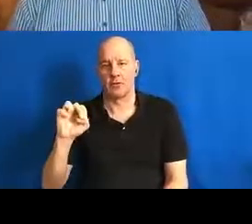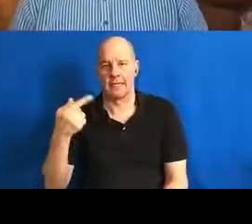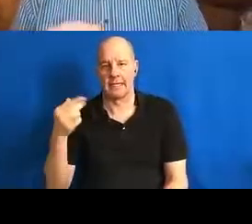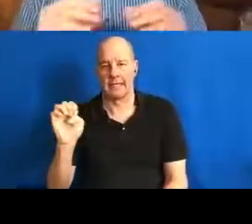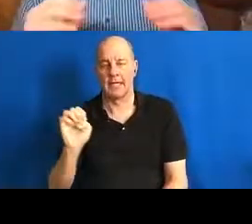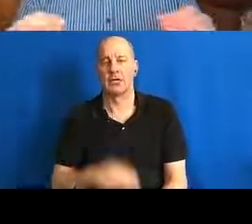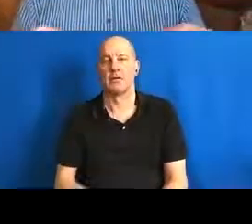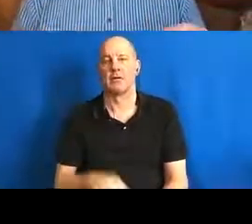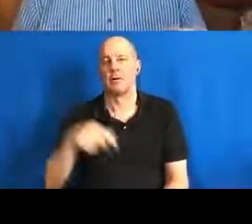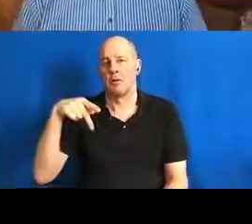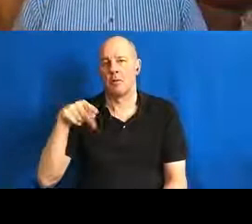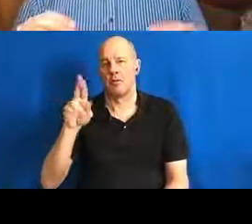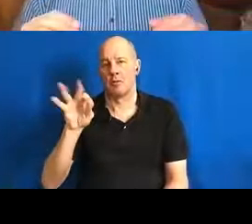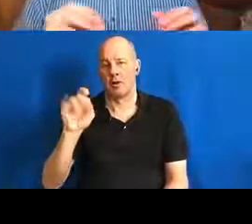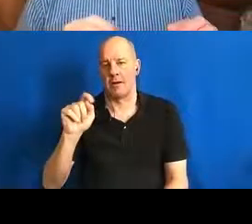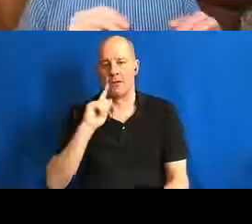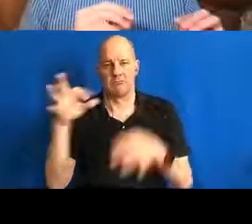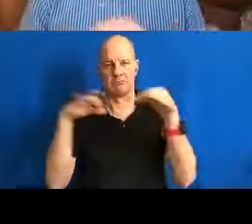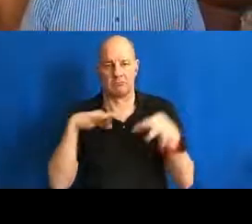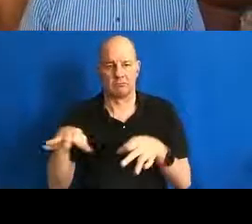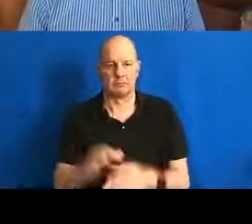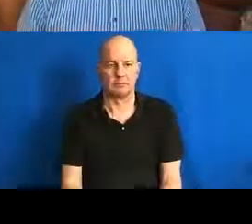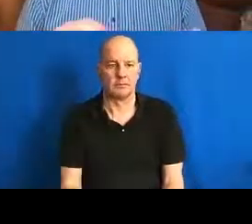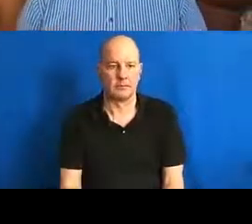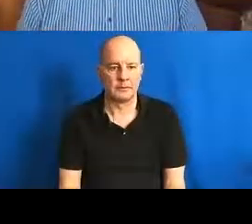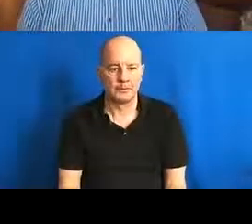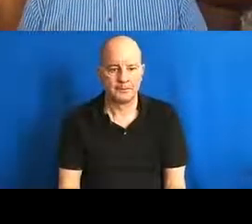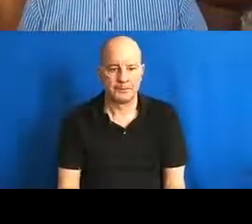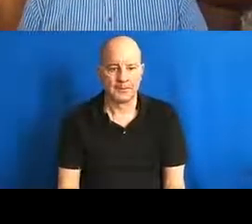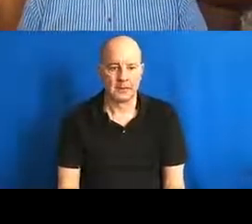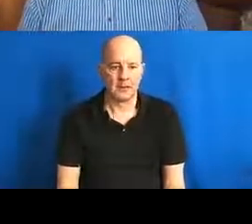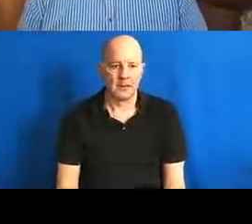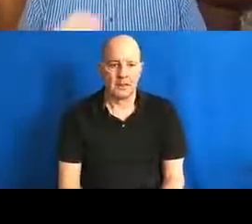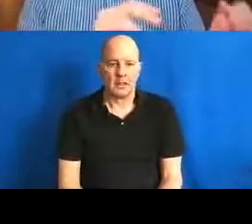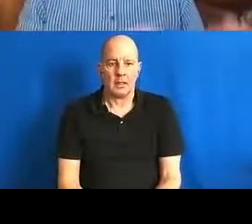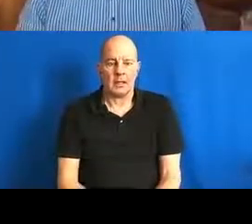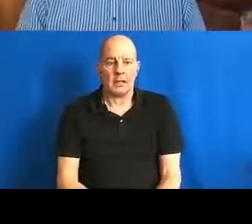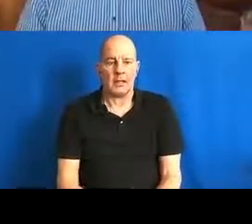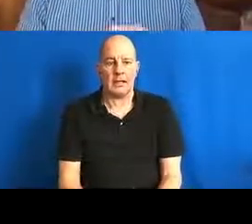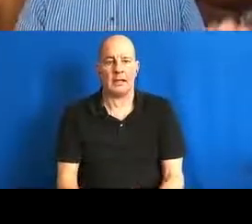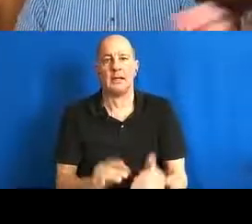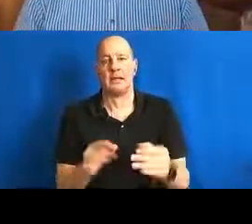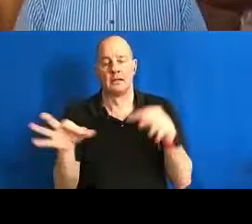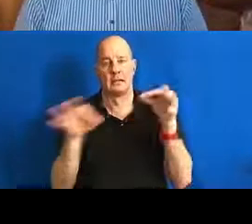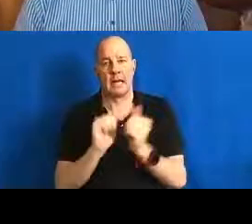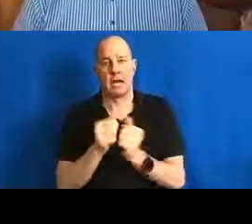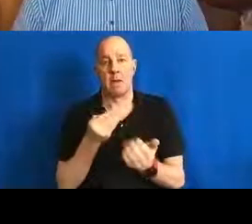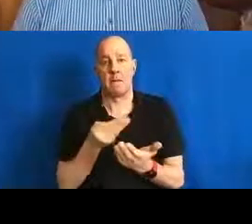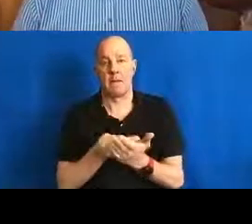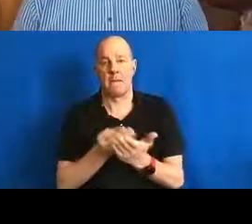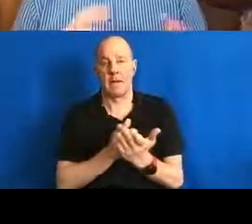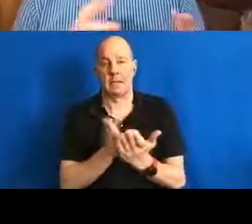So I just wanted to distinguish these things because when we're talking about taxes and how money flows through a cooperative, it's important to know these